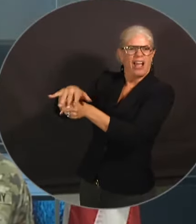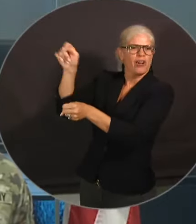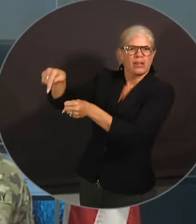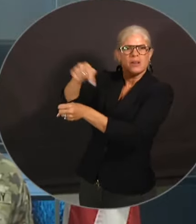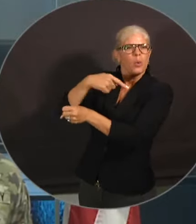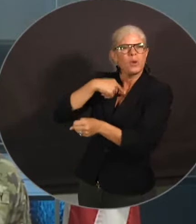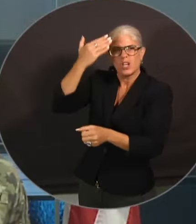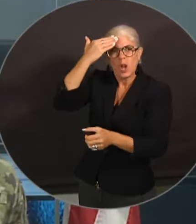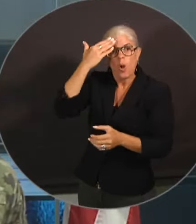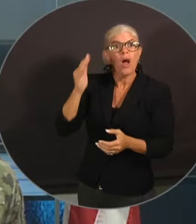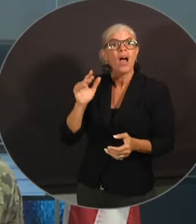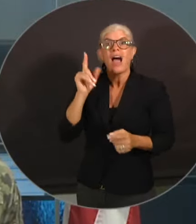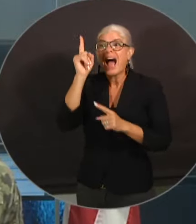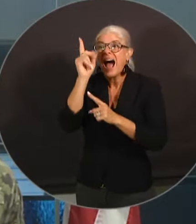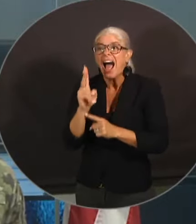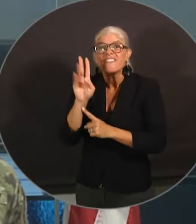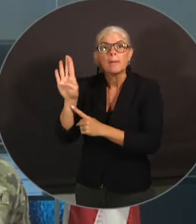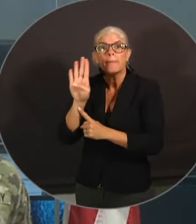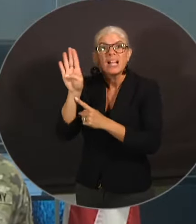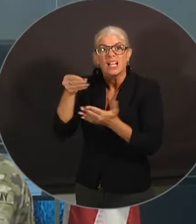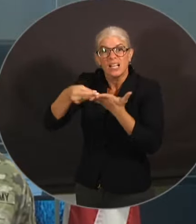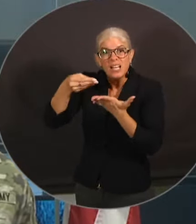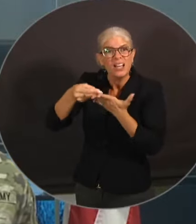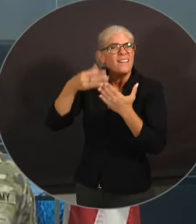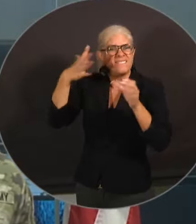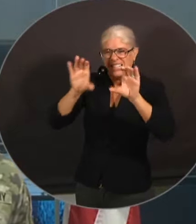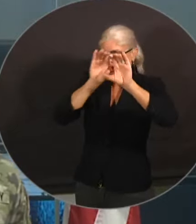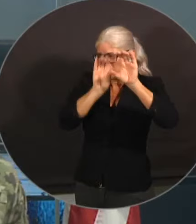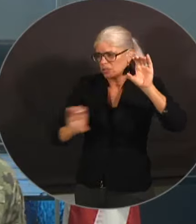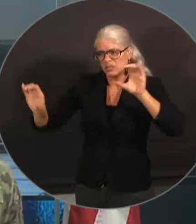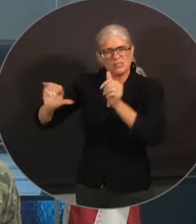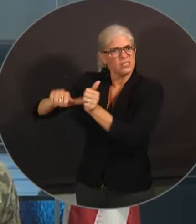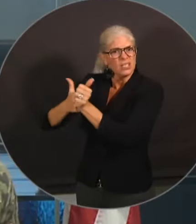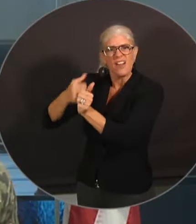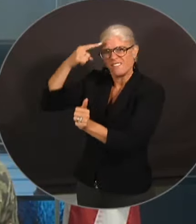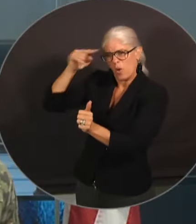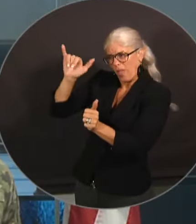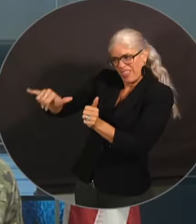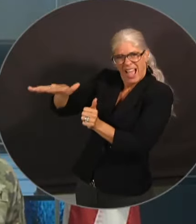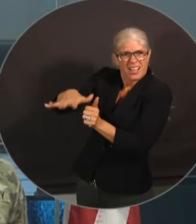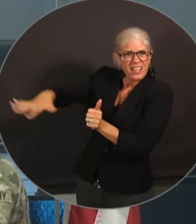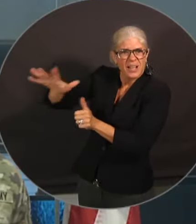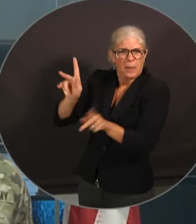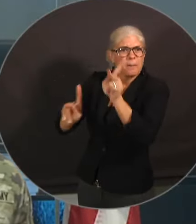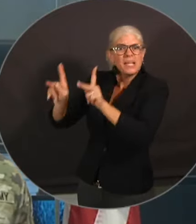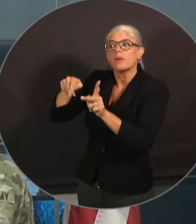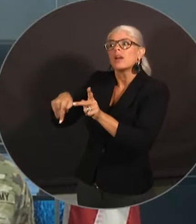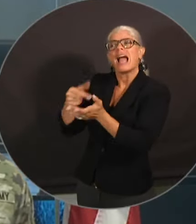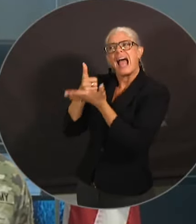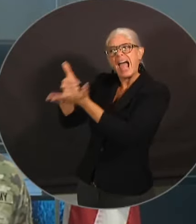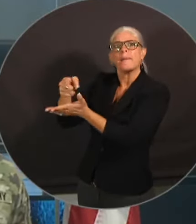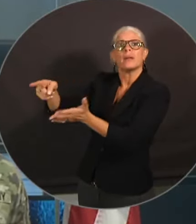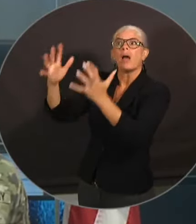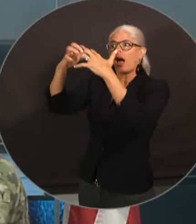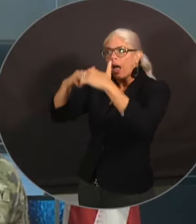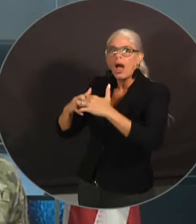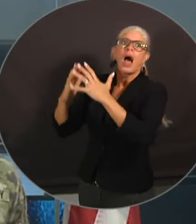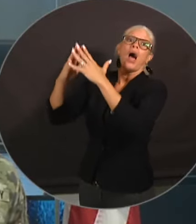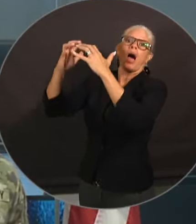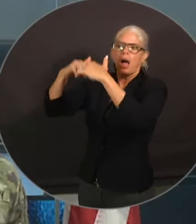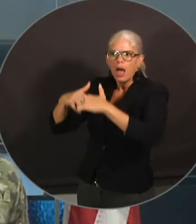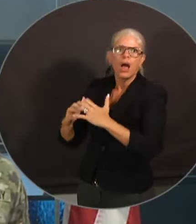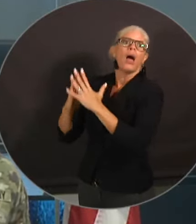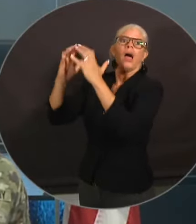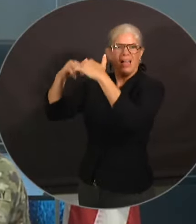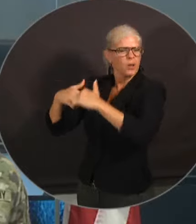a year for disaster response. We started that when I became governor, and we're in a very strong fiscal